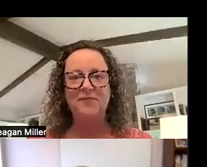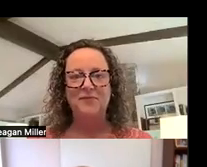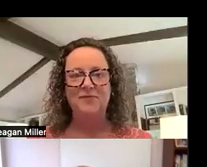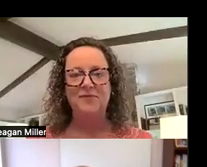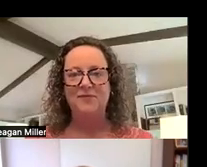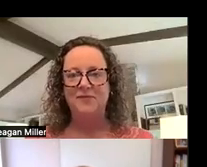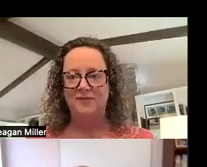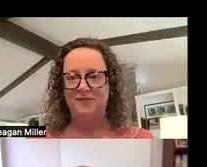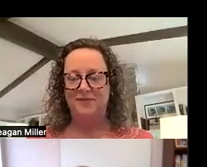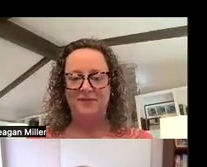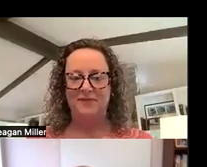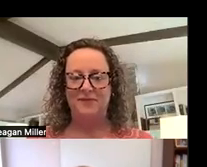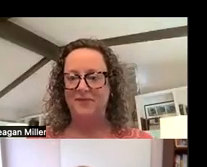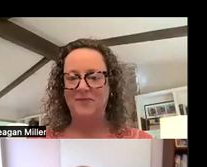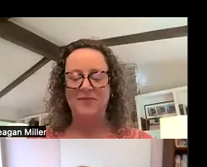Kim Coffrin.